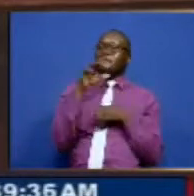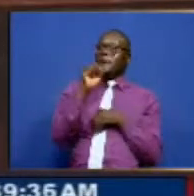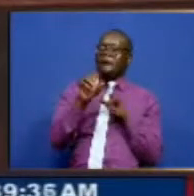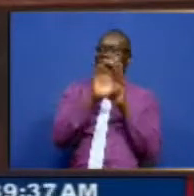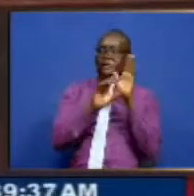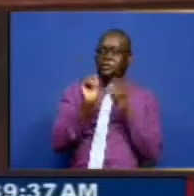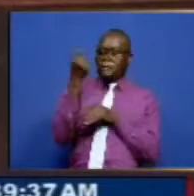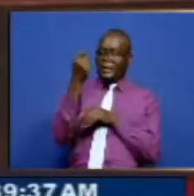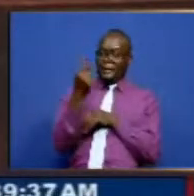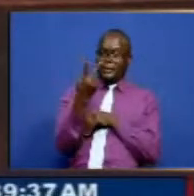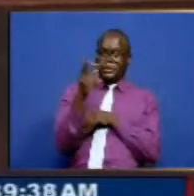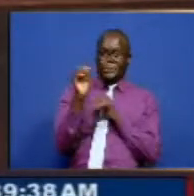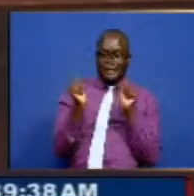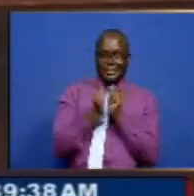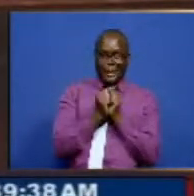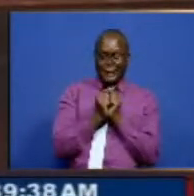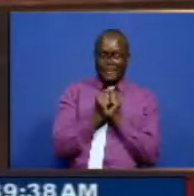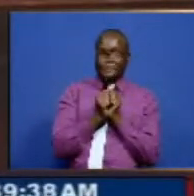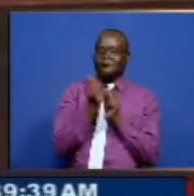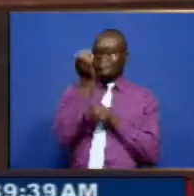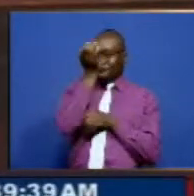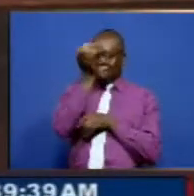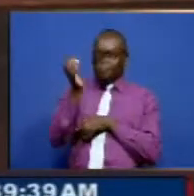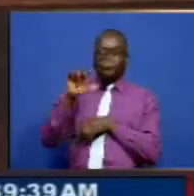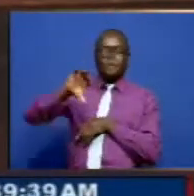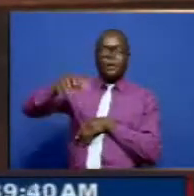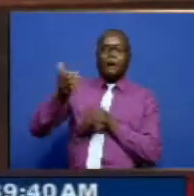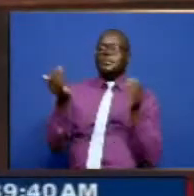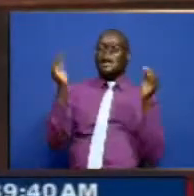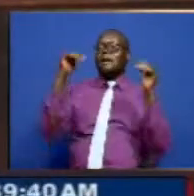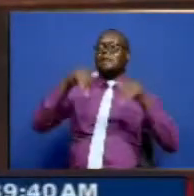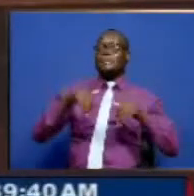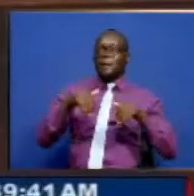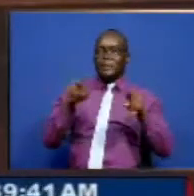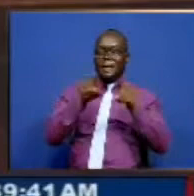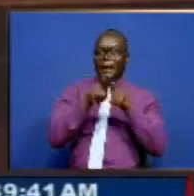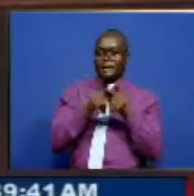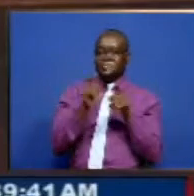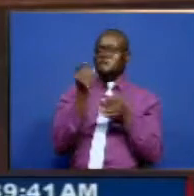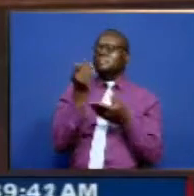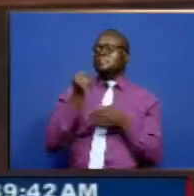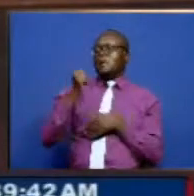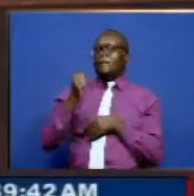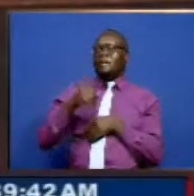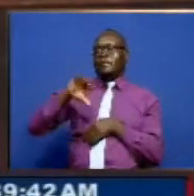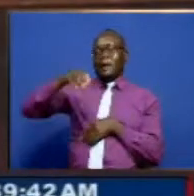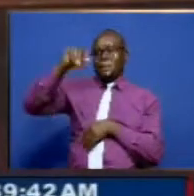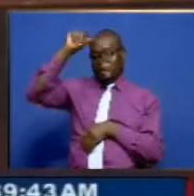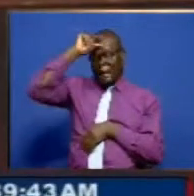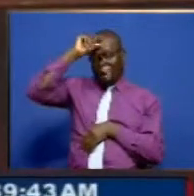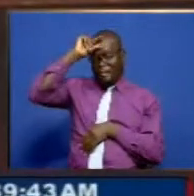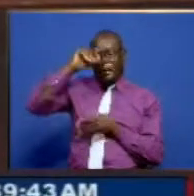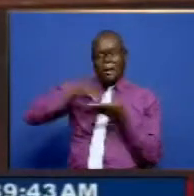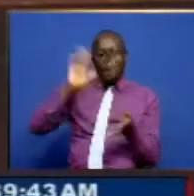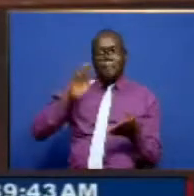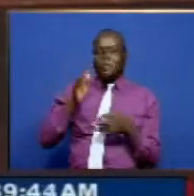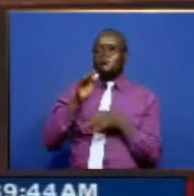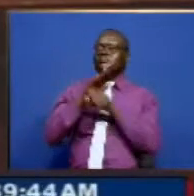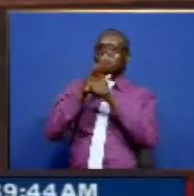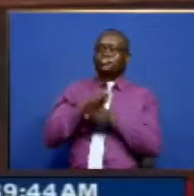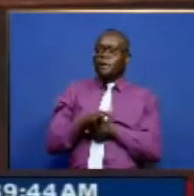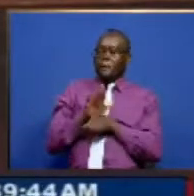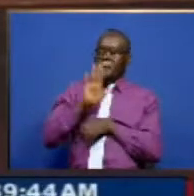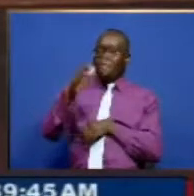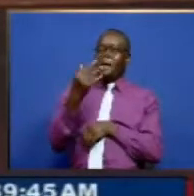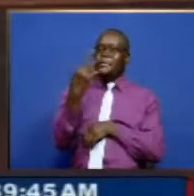Kenya 2010 by disregarding the County Assembly as an arm of the county government and further undermining its